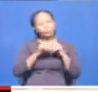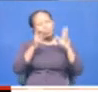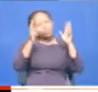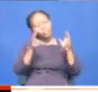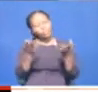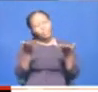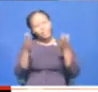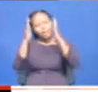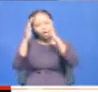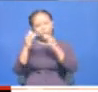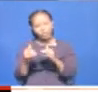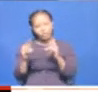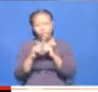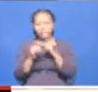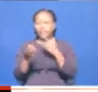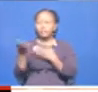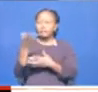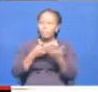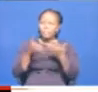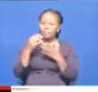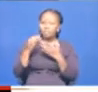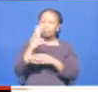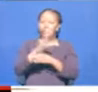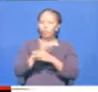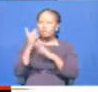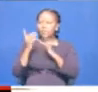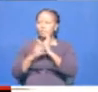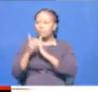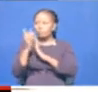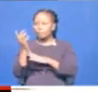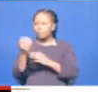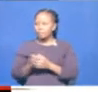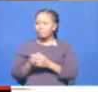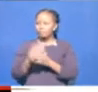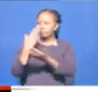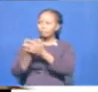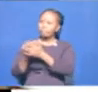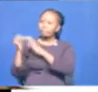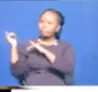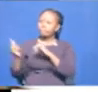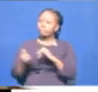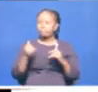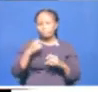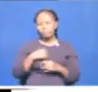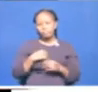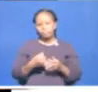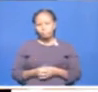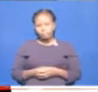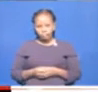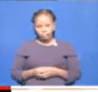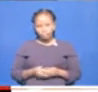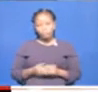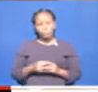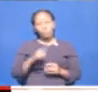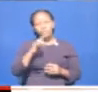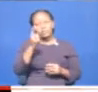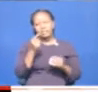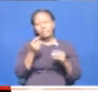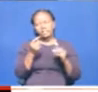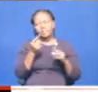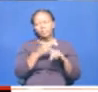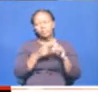mixed use development. Good afternoon and welcome. Good afternoon. Thank you. Thank you for having me. Thank you for coming on. Let's just begin from the onset,